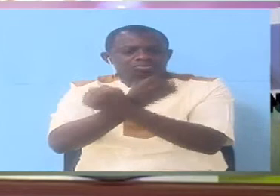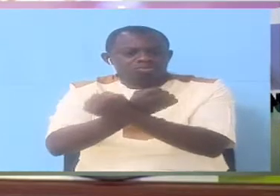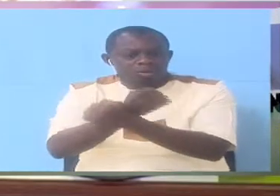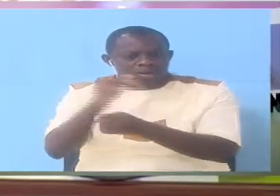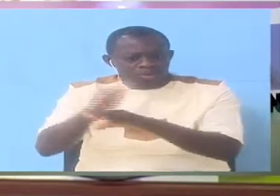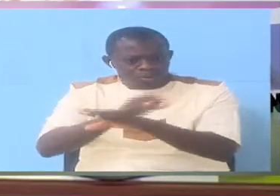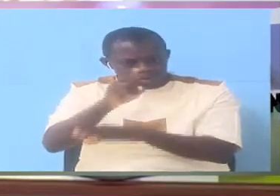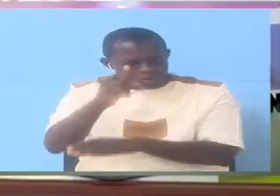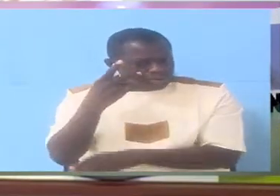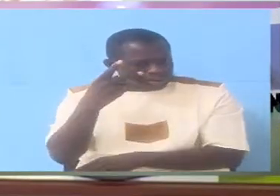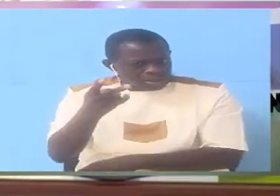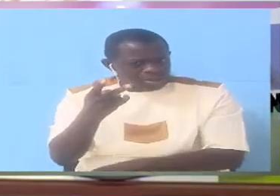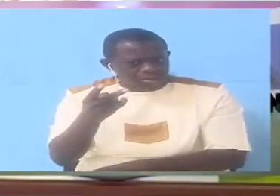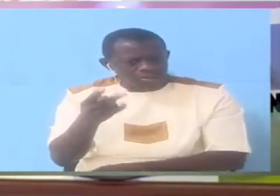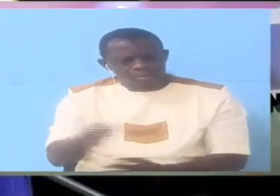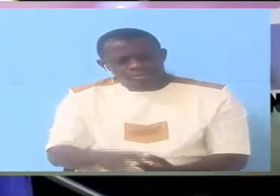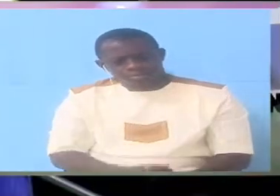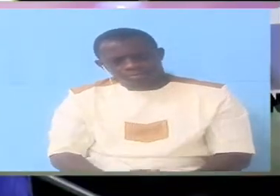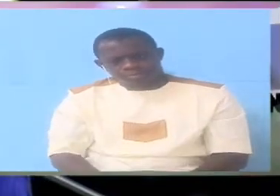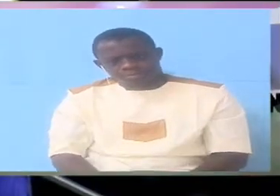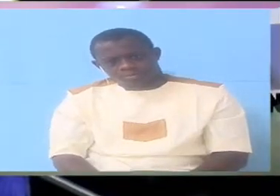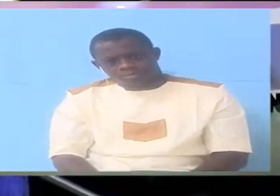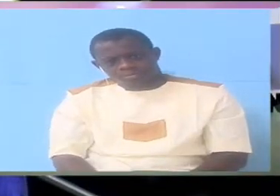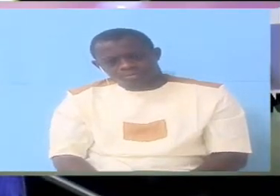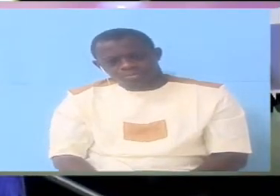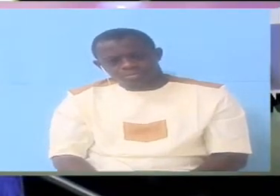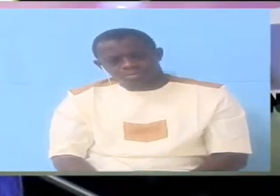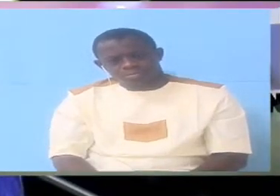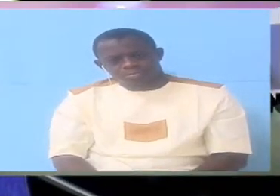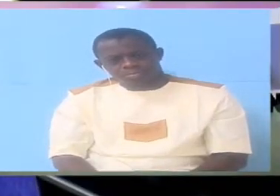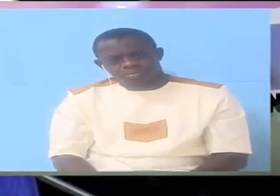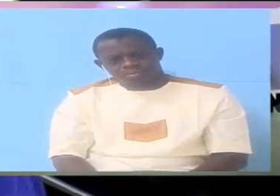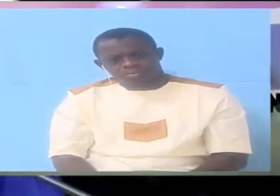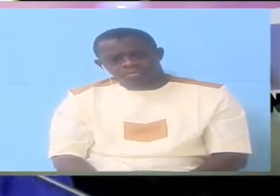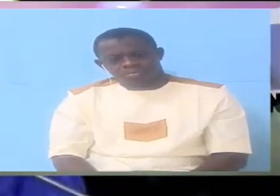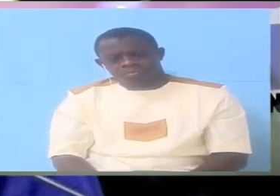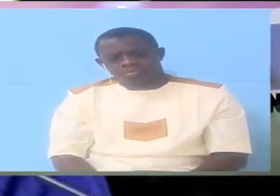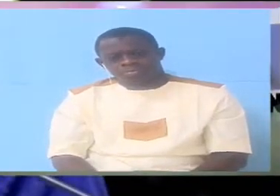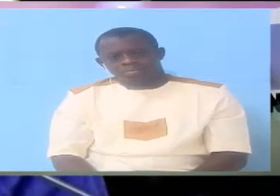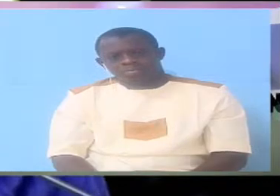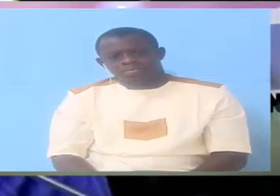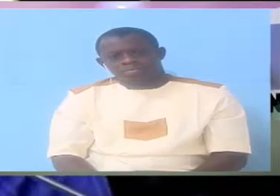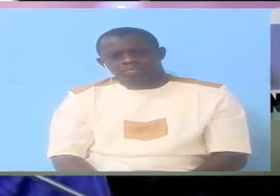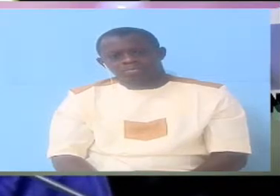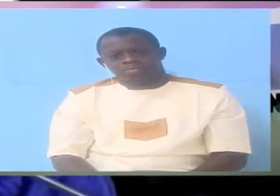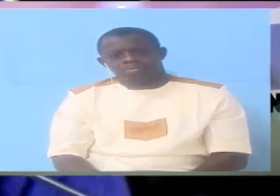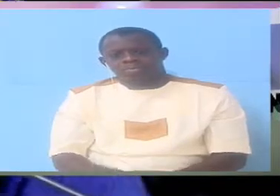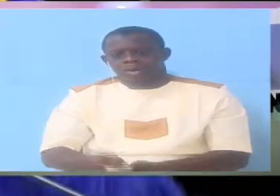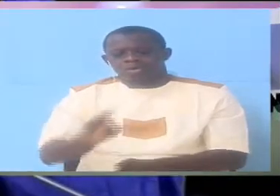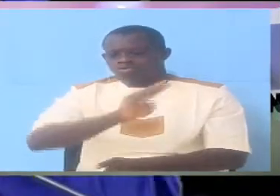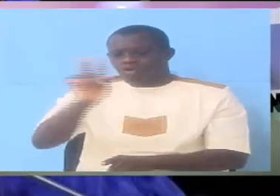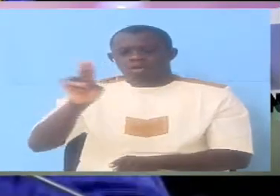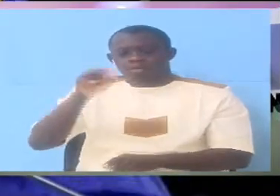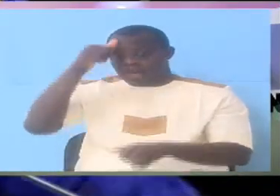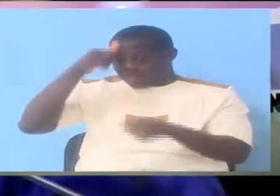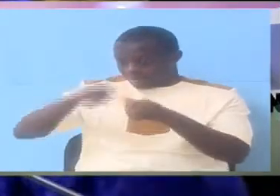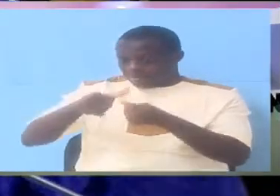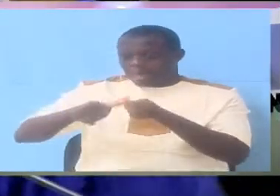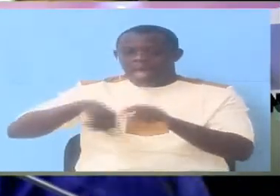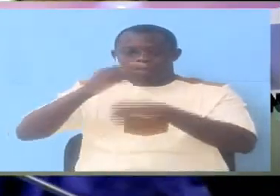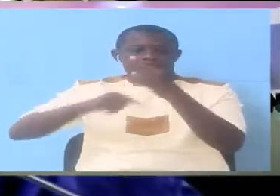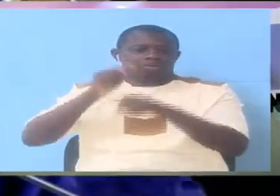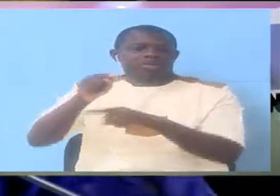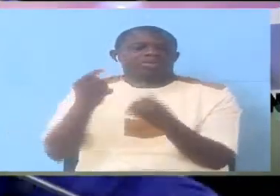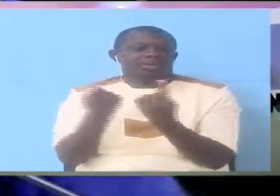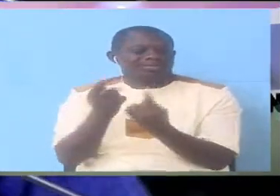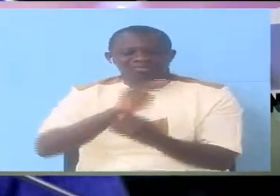honey, Mama, Man na may mula jide bari hakilo ba kan ka